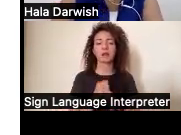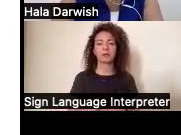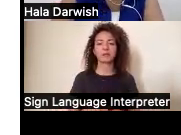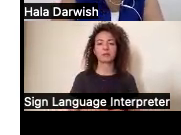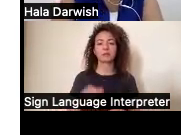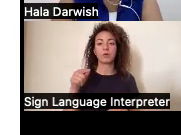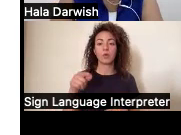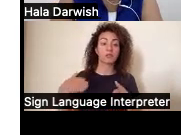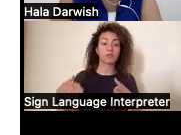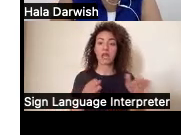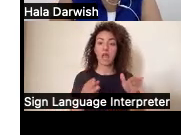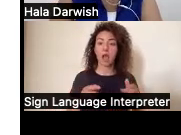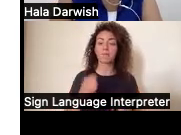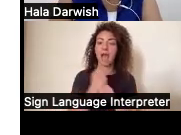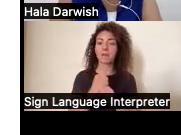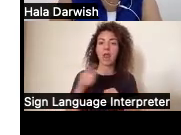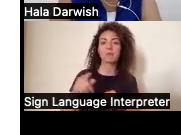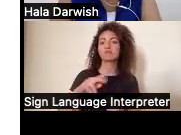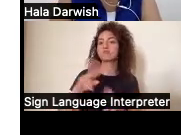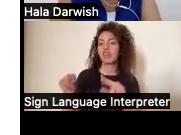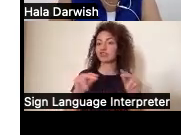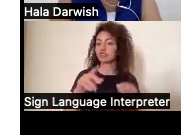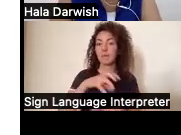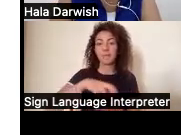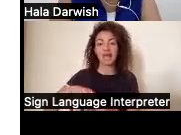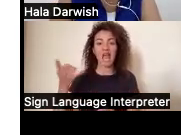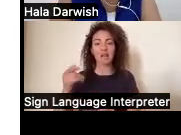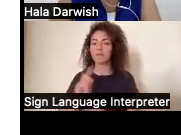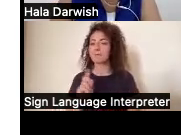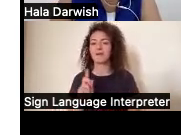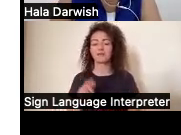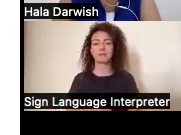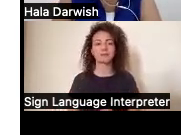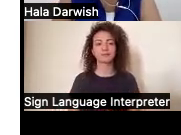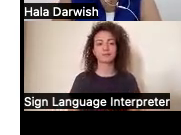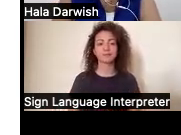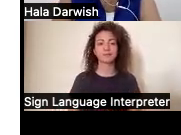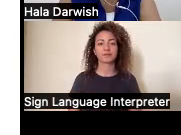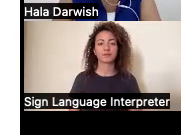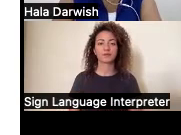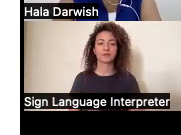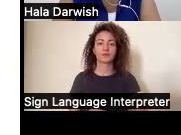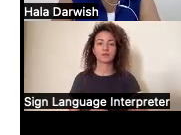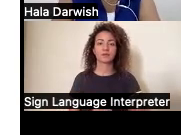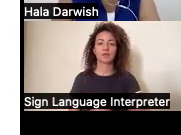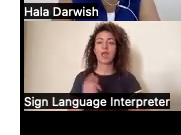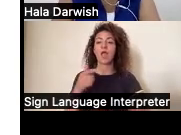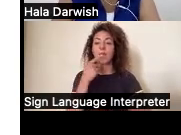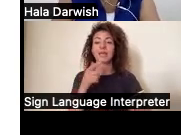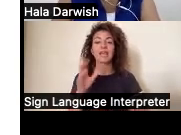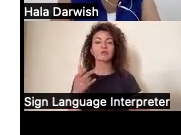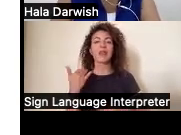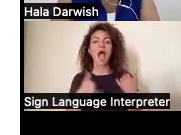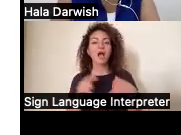model in the Middle East. Just to give you a hint of the medical disability profile of children enrolled in